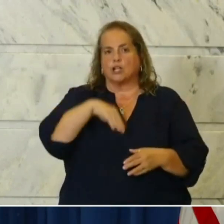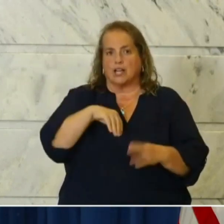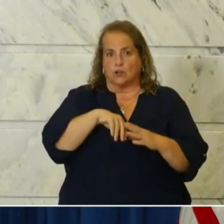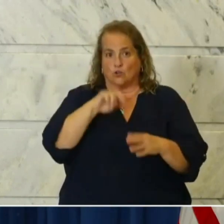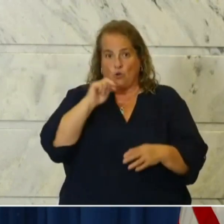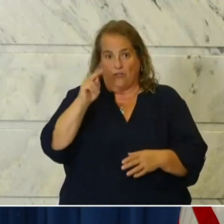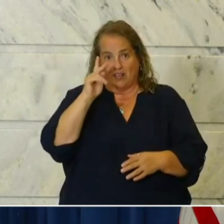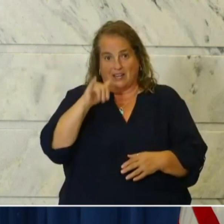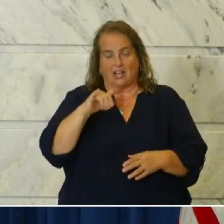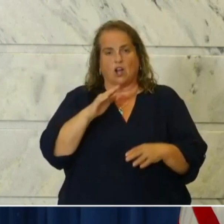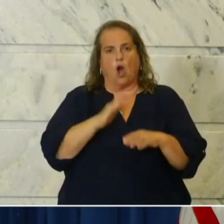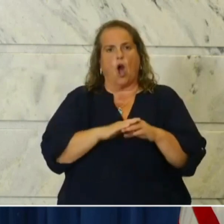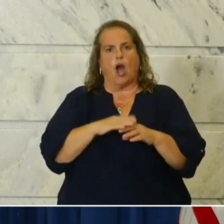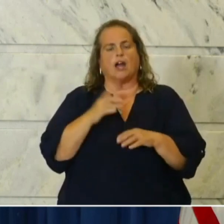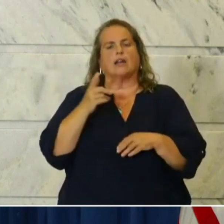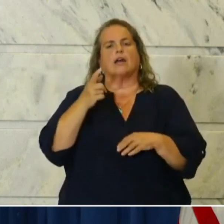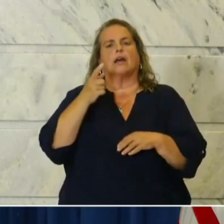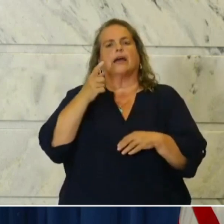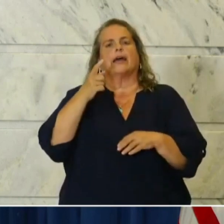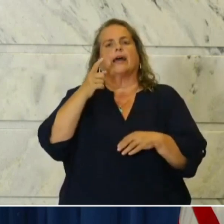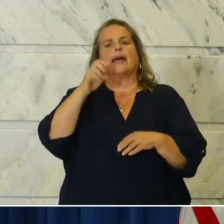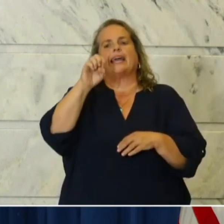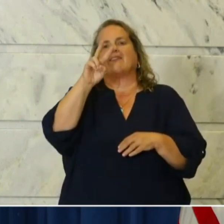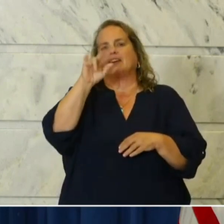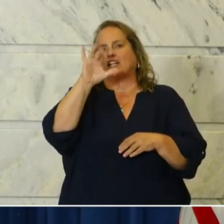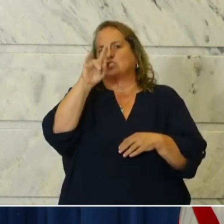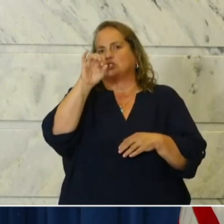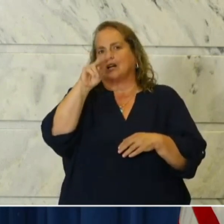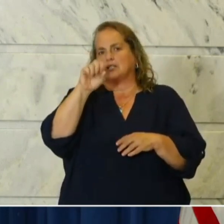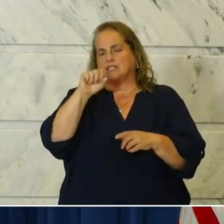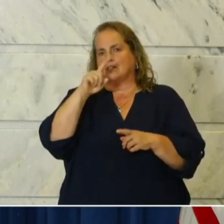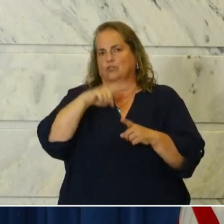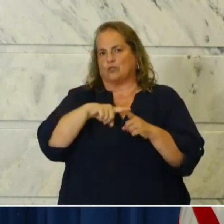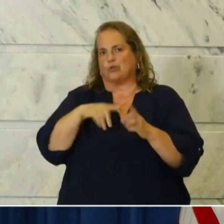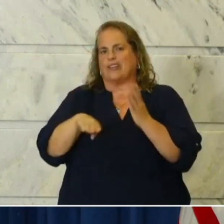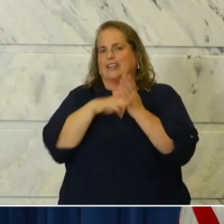on evictions here in Kentucky. I haven't gotten the latest